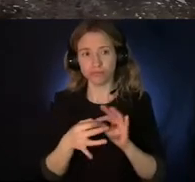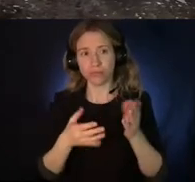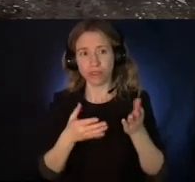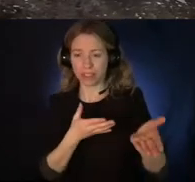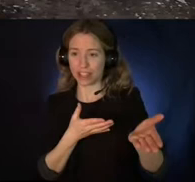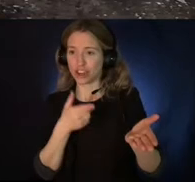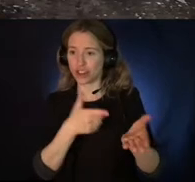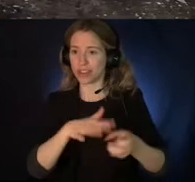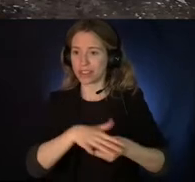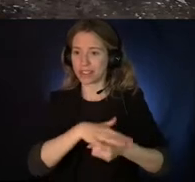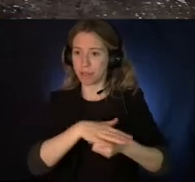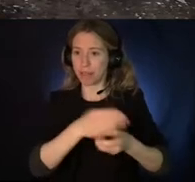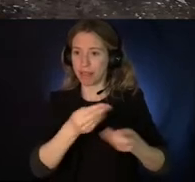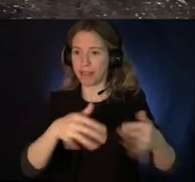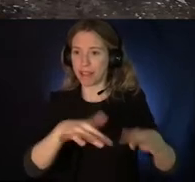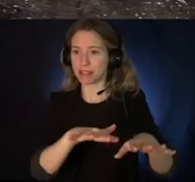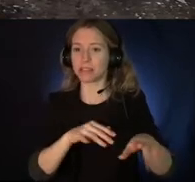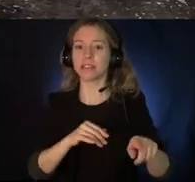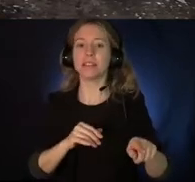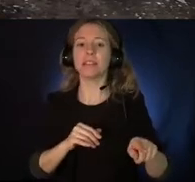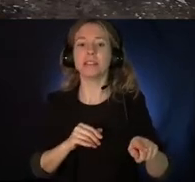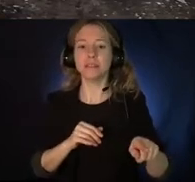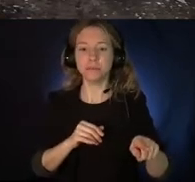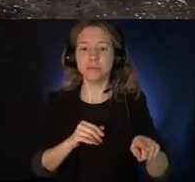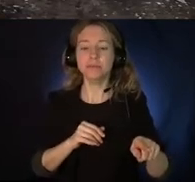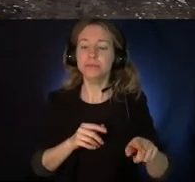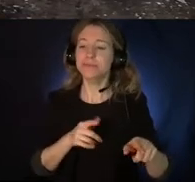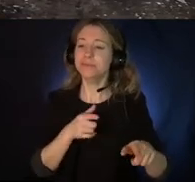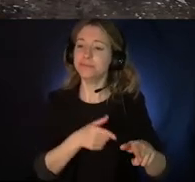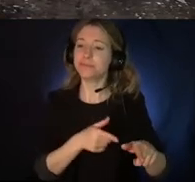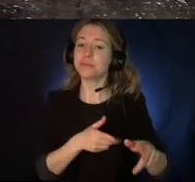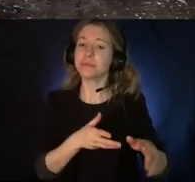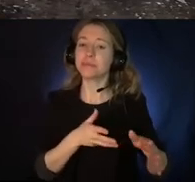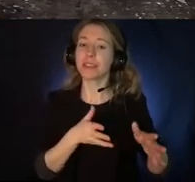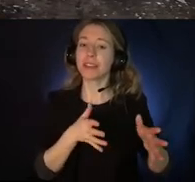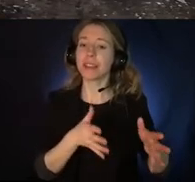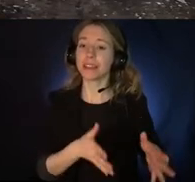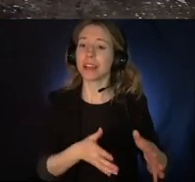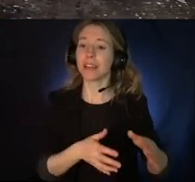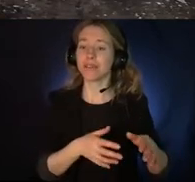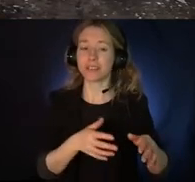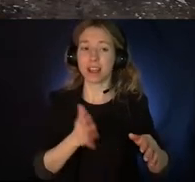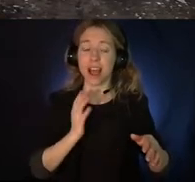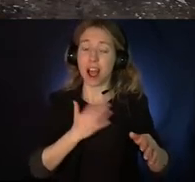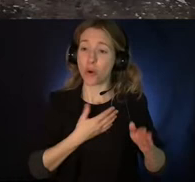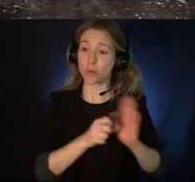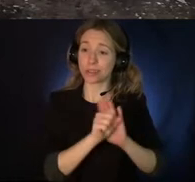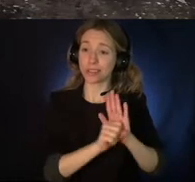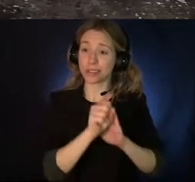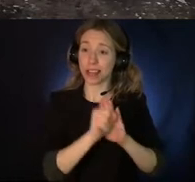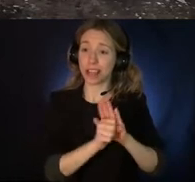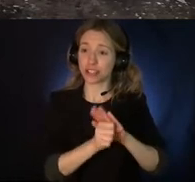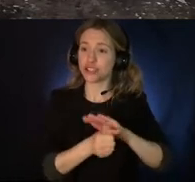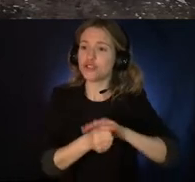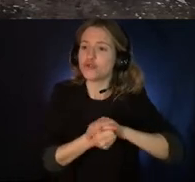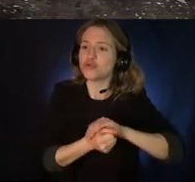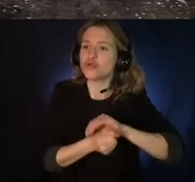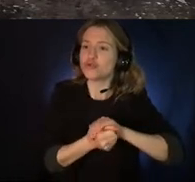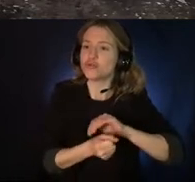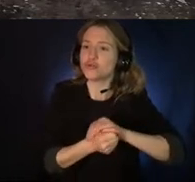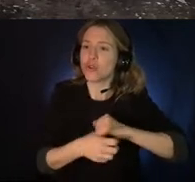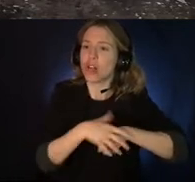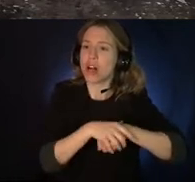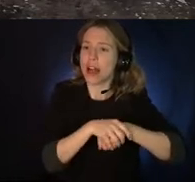left here in the States, Turtle Island, and he headed across the salty water to care for his